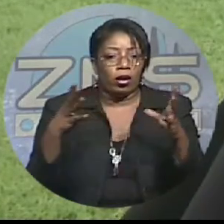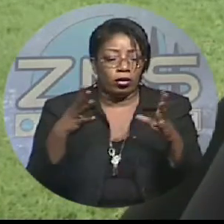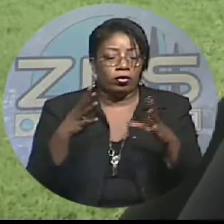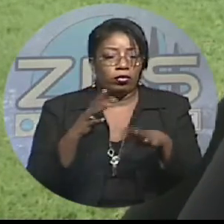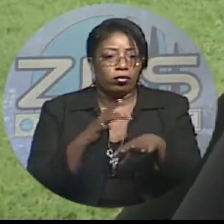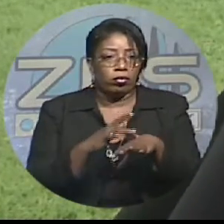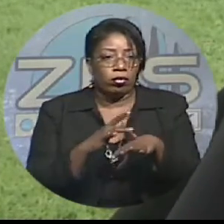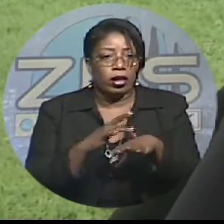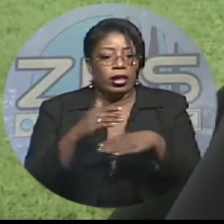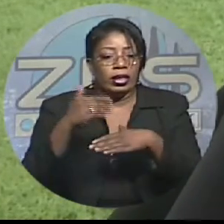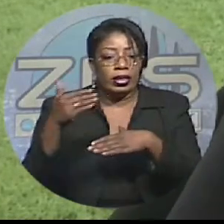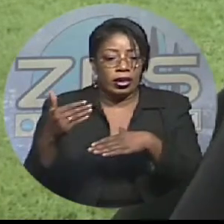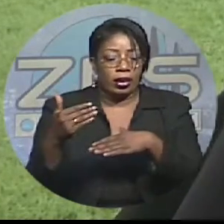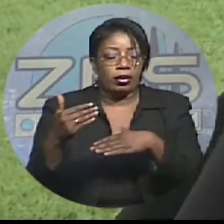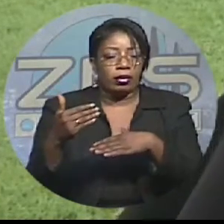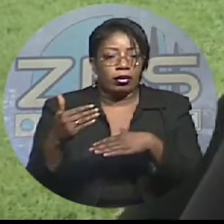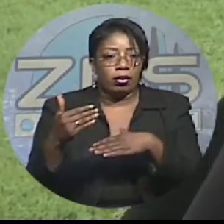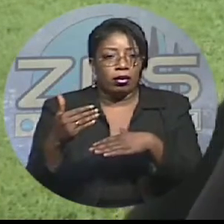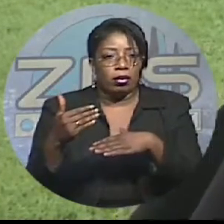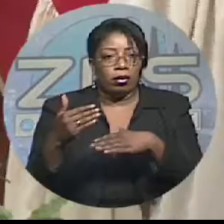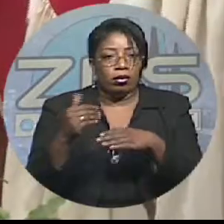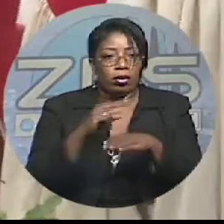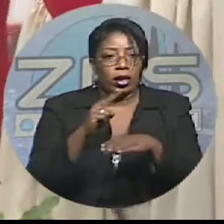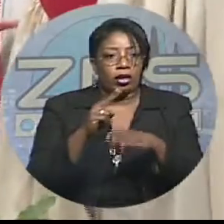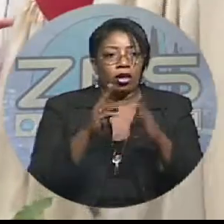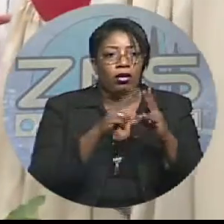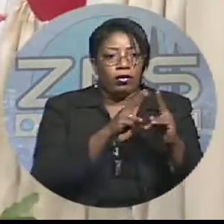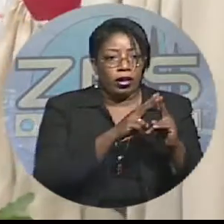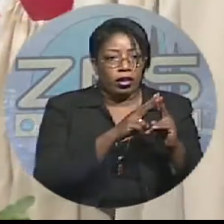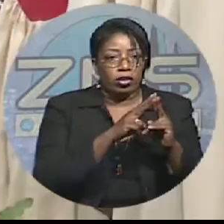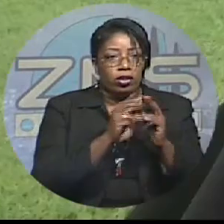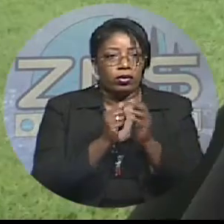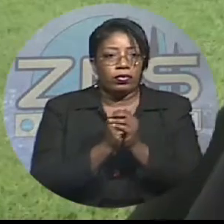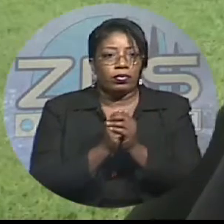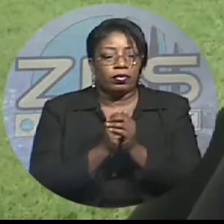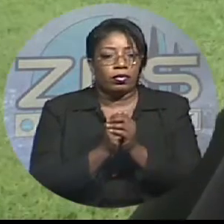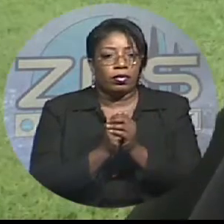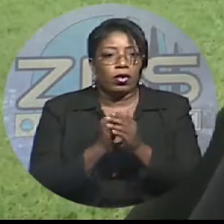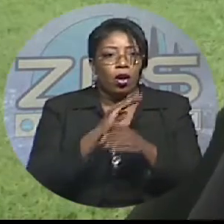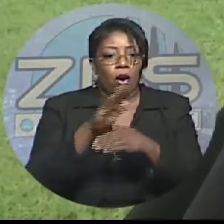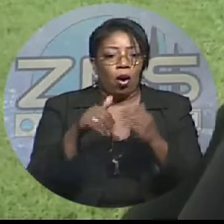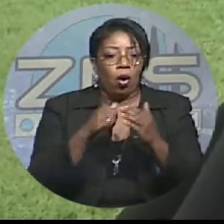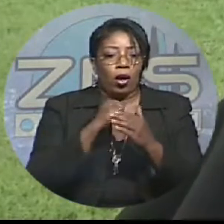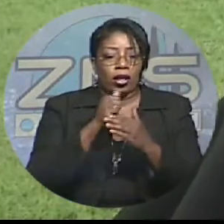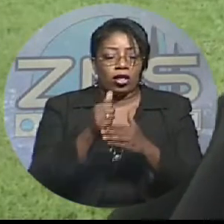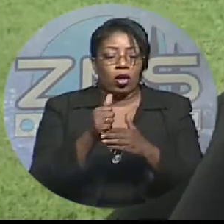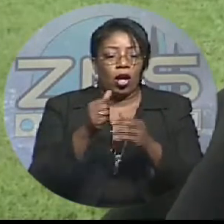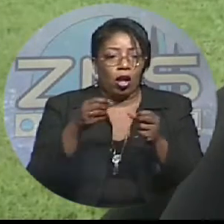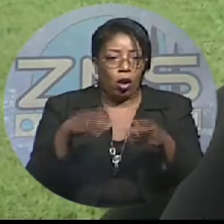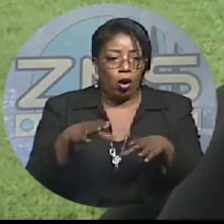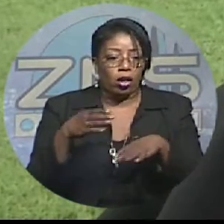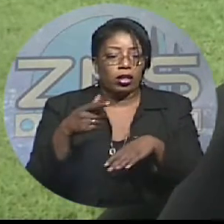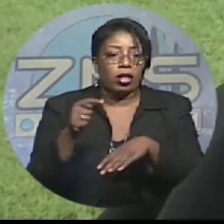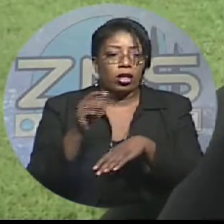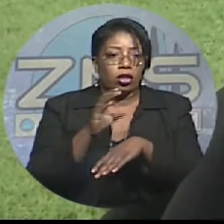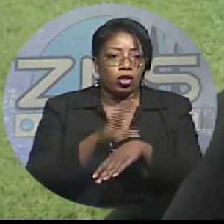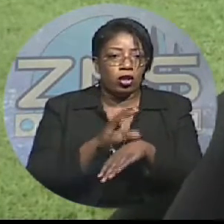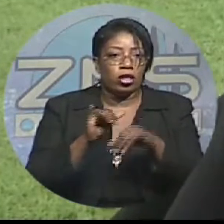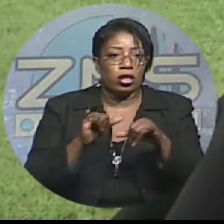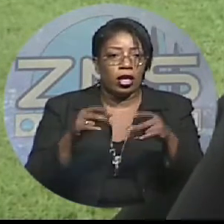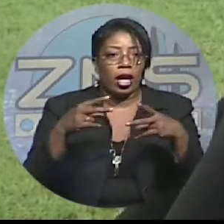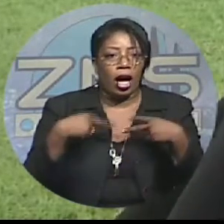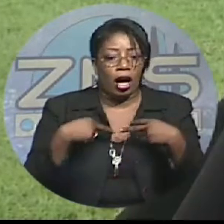outreach next door to Nassau Village. All is not lost. The church still